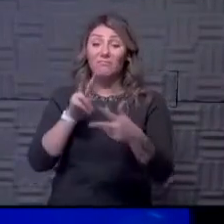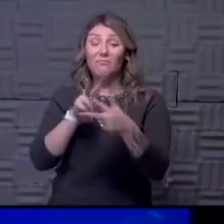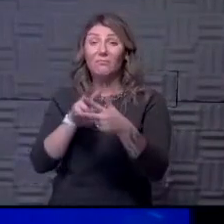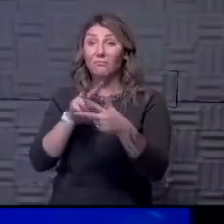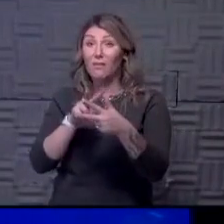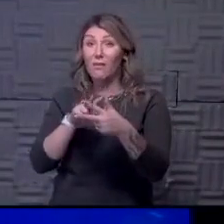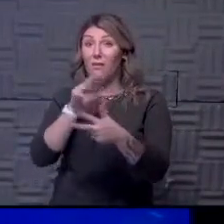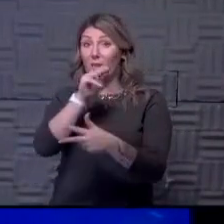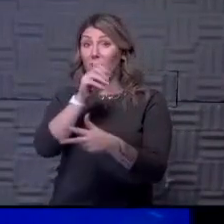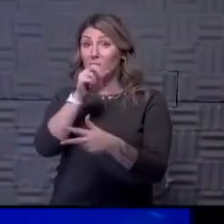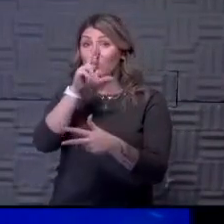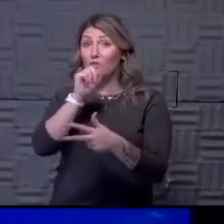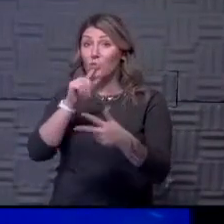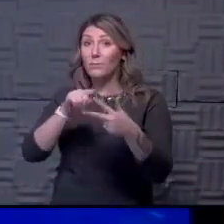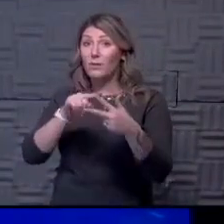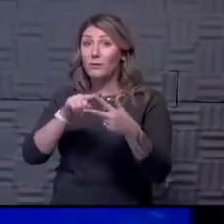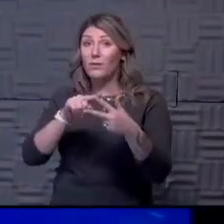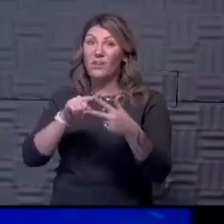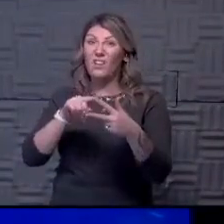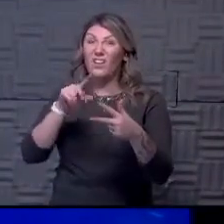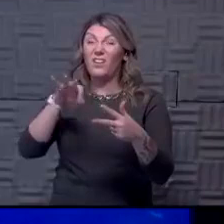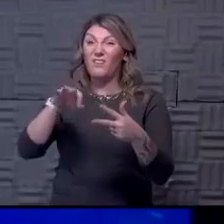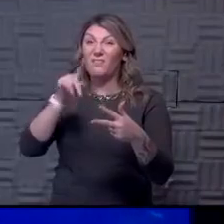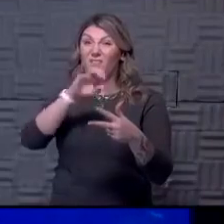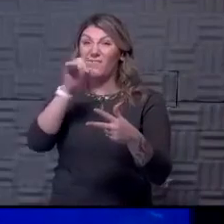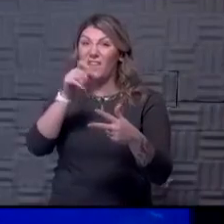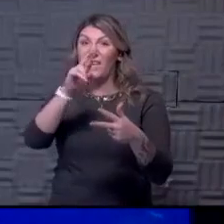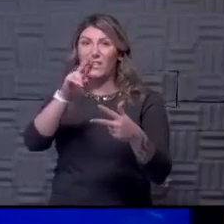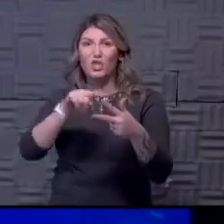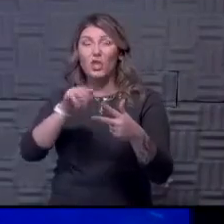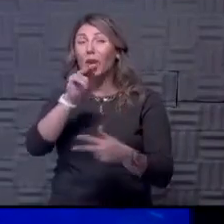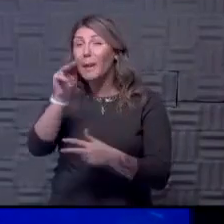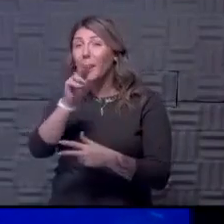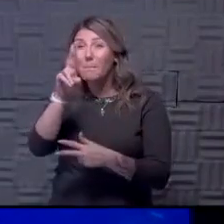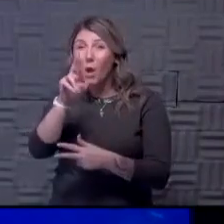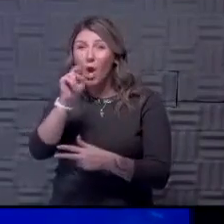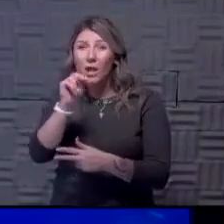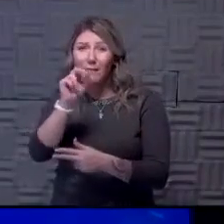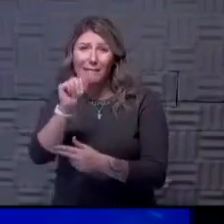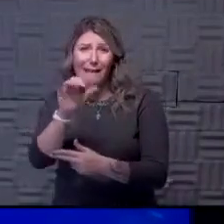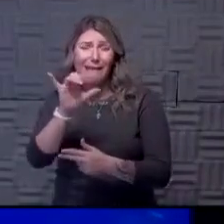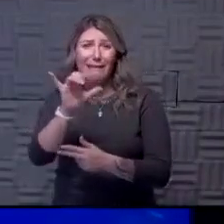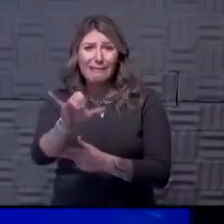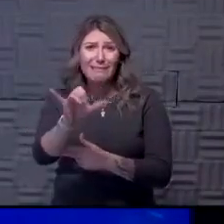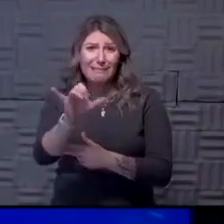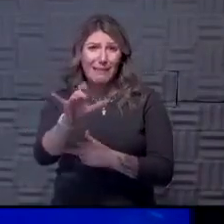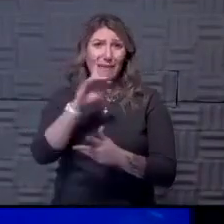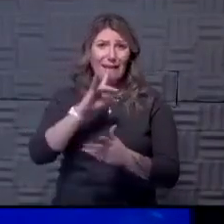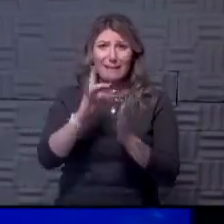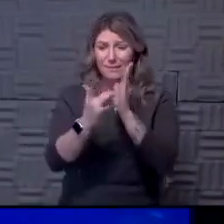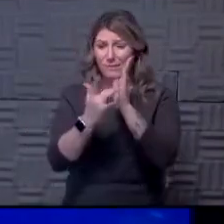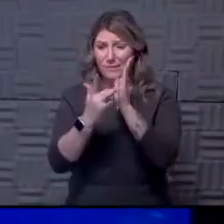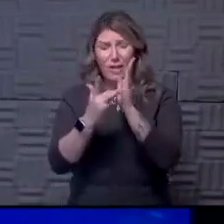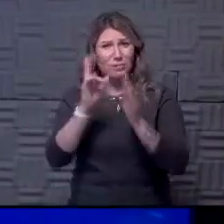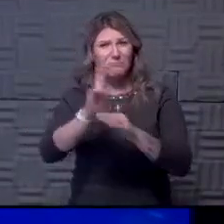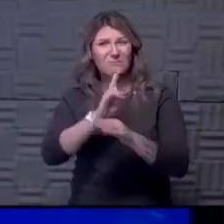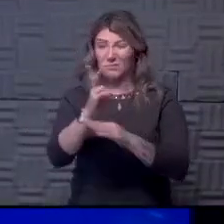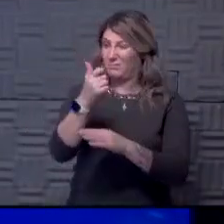vaccines, the mRNA technology has been around for around 8 to 10 years, have been used in other people, both